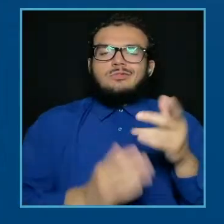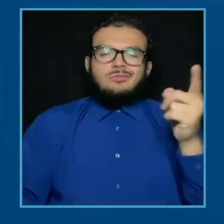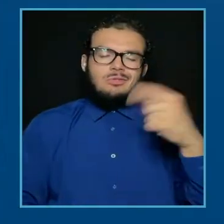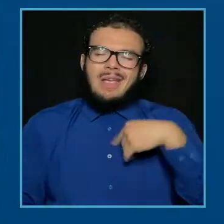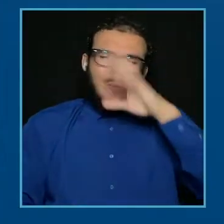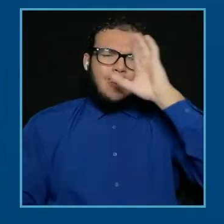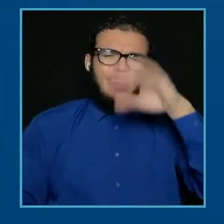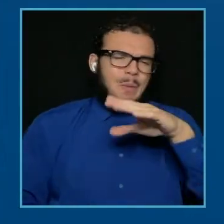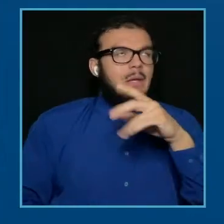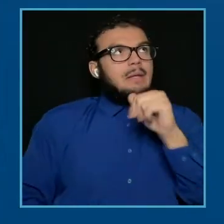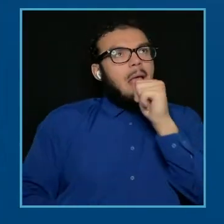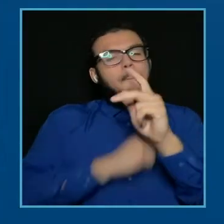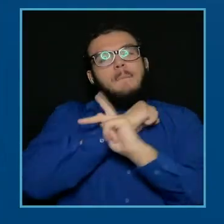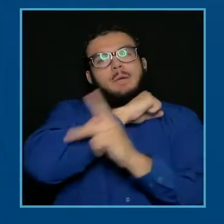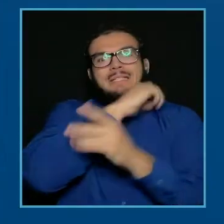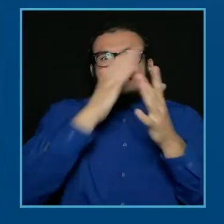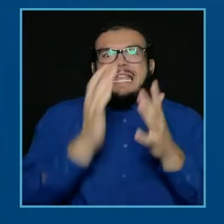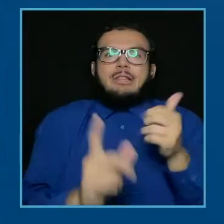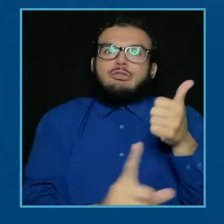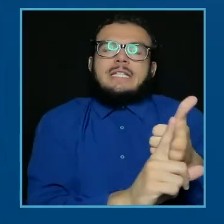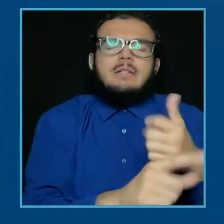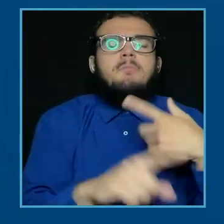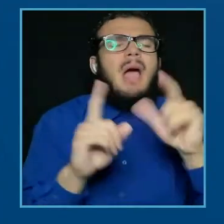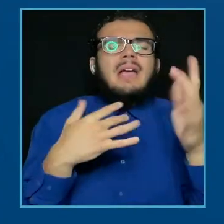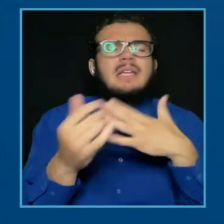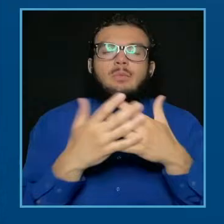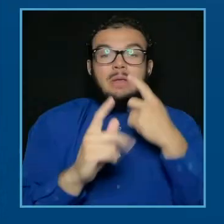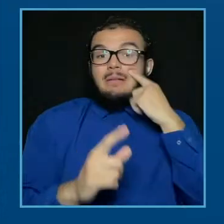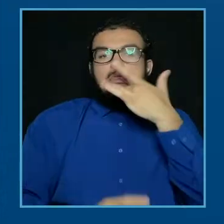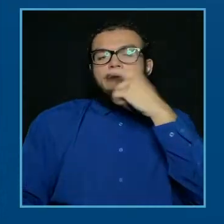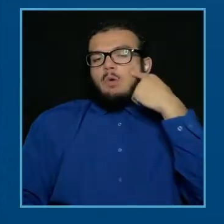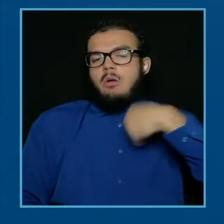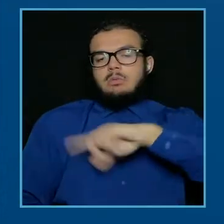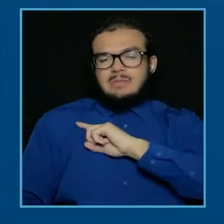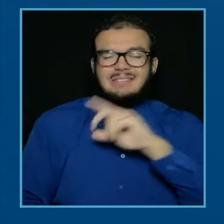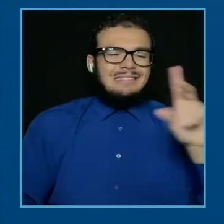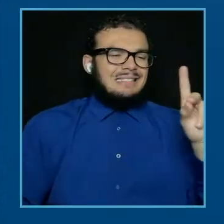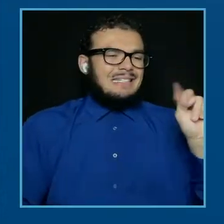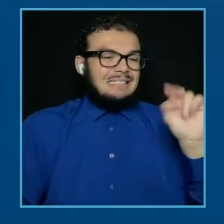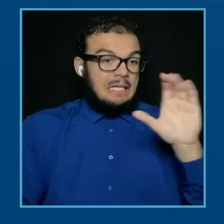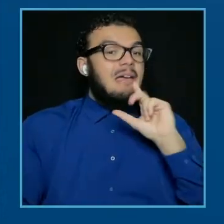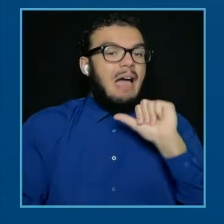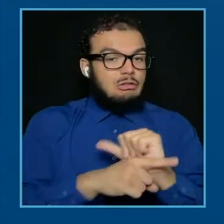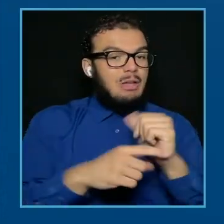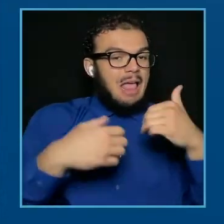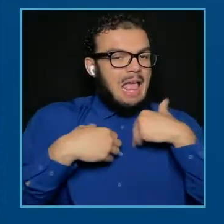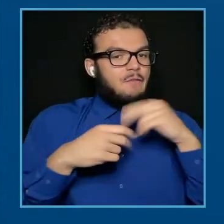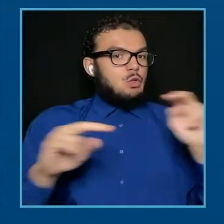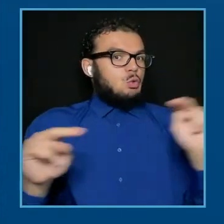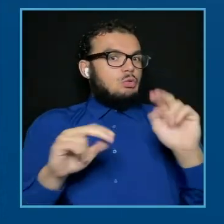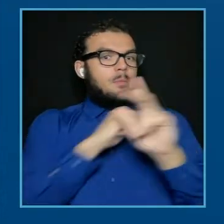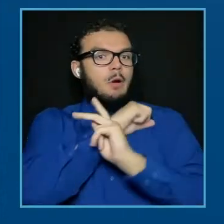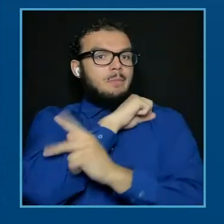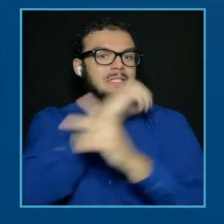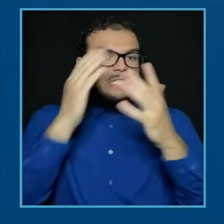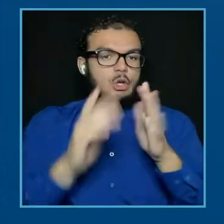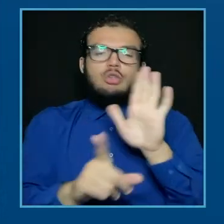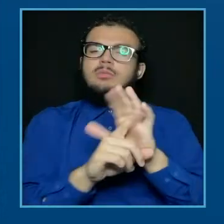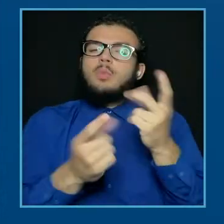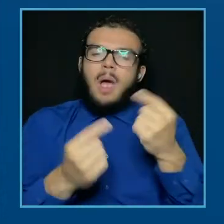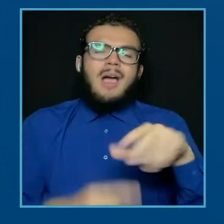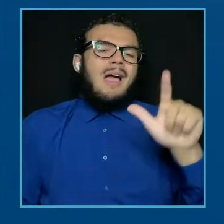even a parliamentarian. However, lucky for us, the DNC actually has a neutral parliamentarian, and her name is Helen